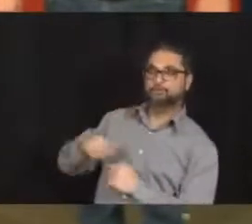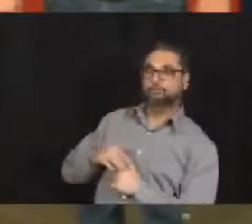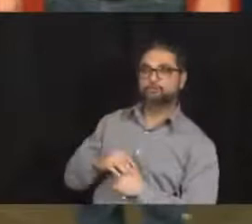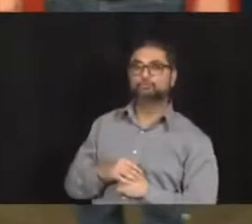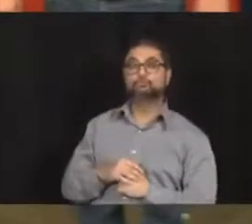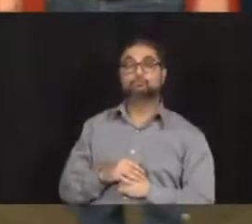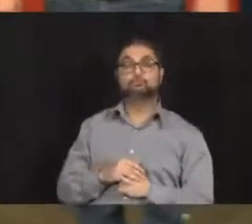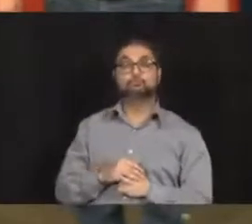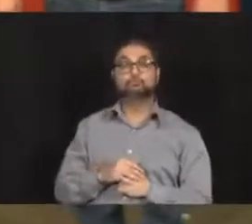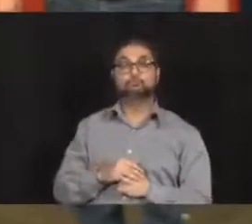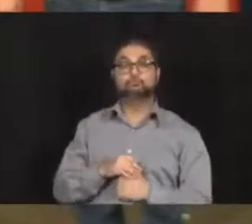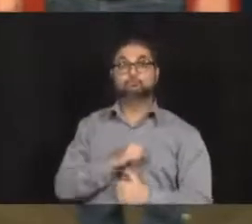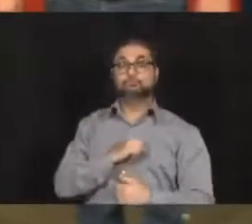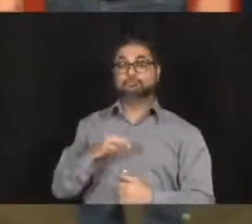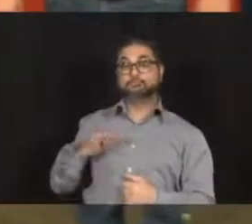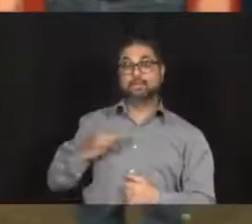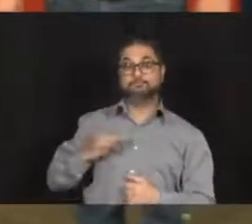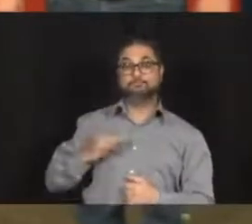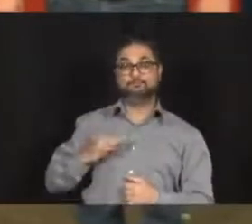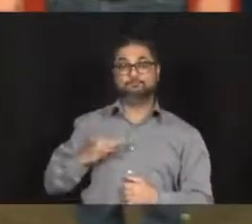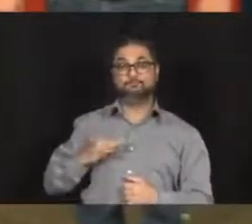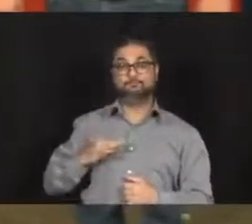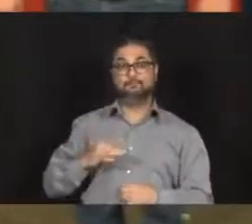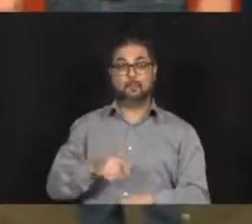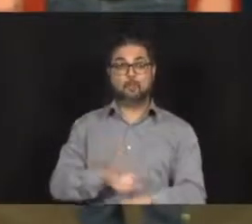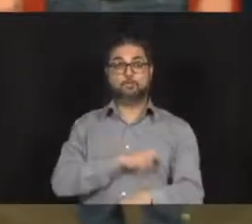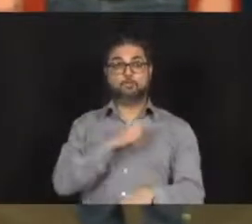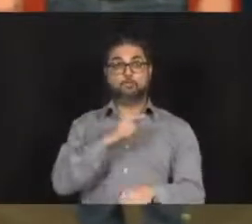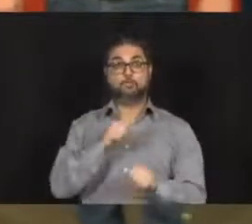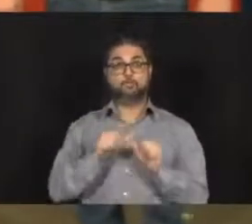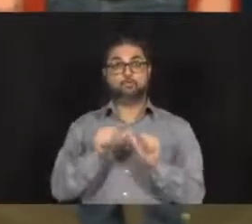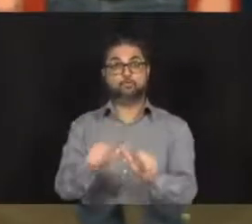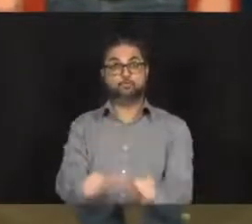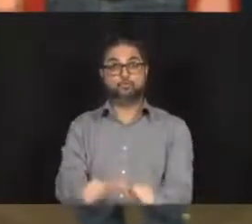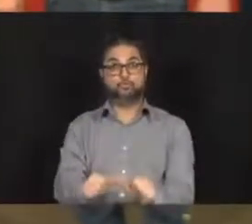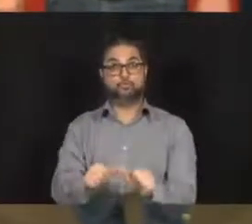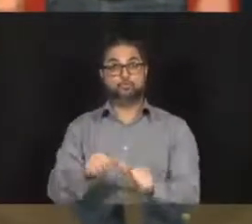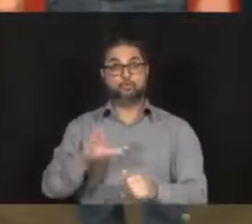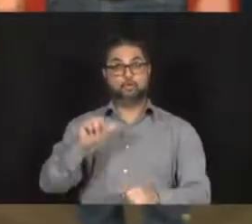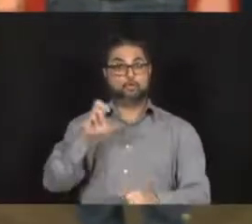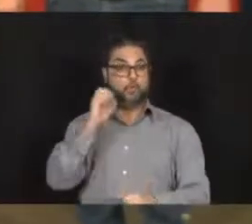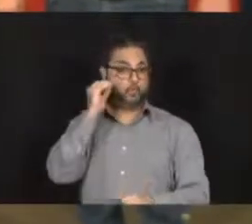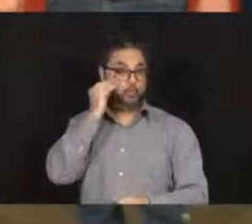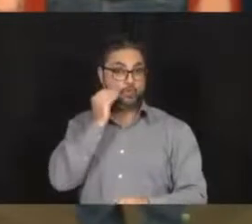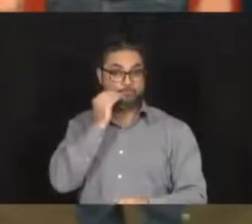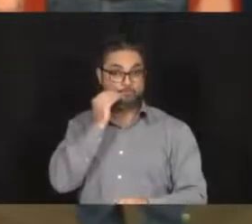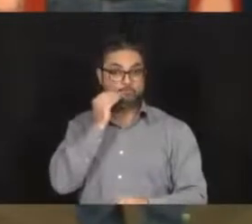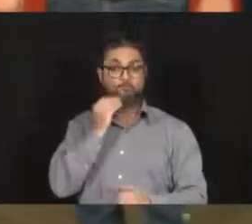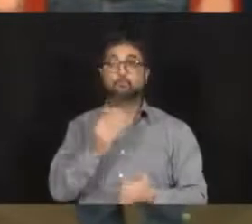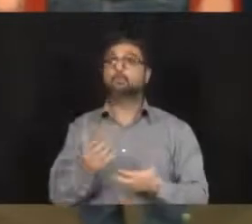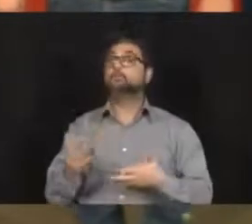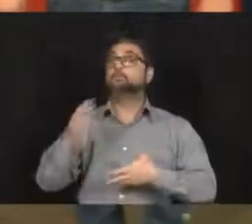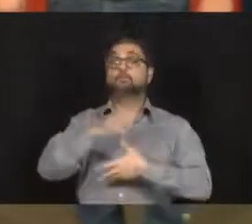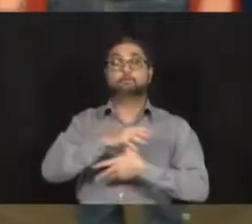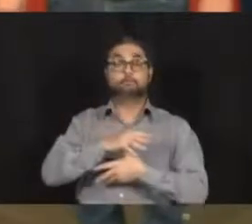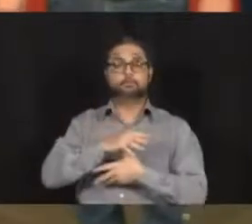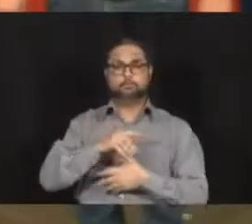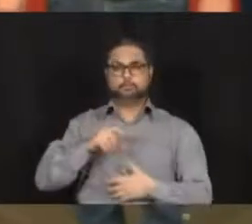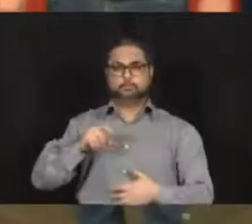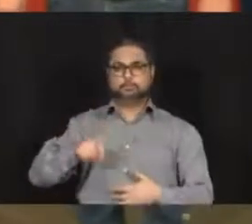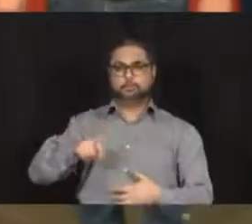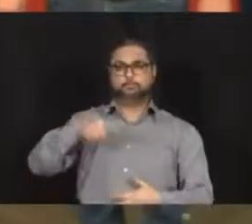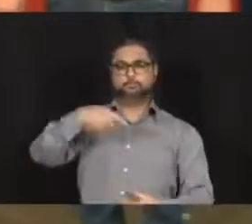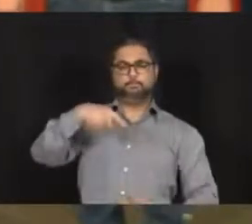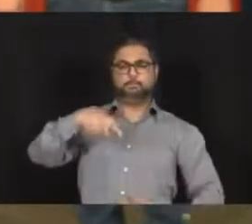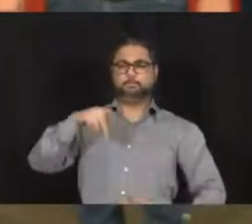on, one of the key things that we are hearing is that they need personal protective equipment, that they, and we now have a